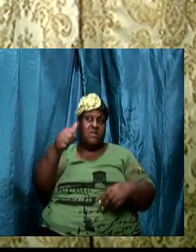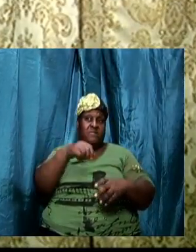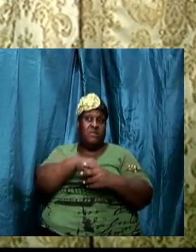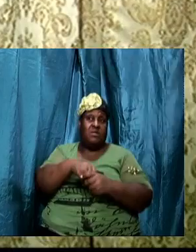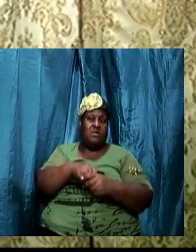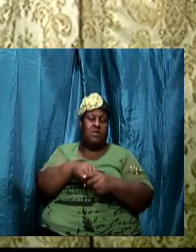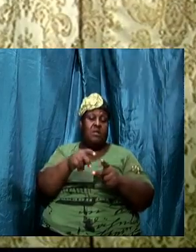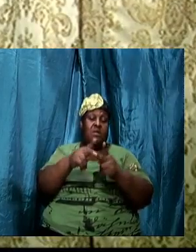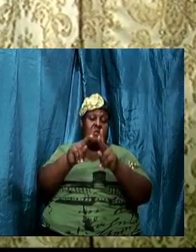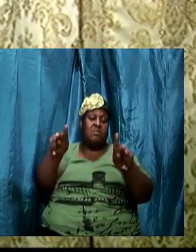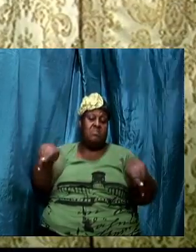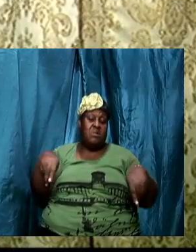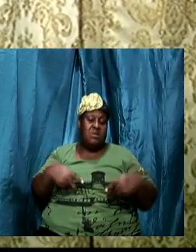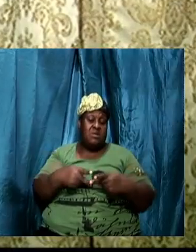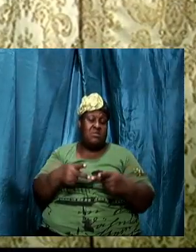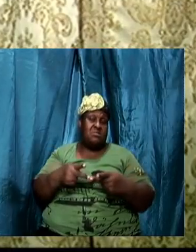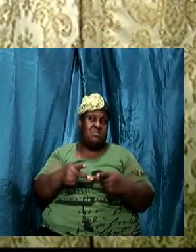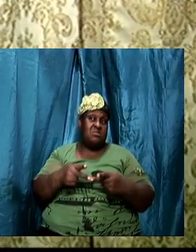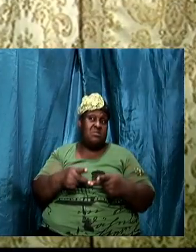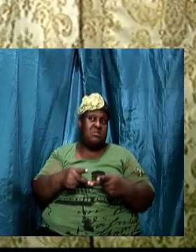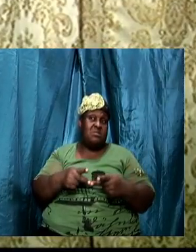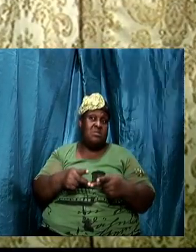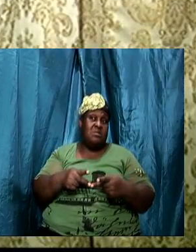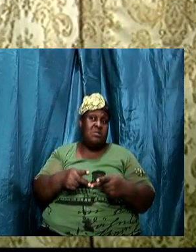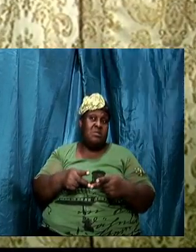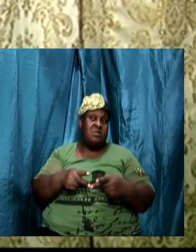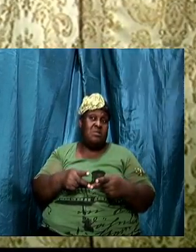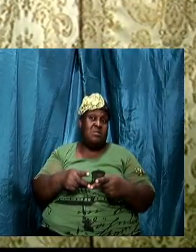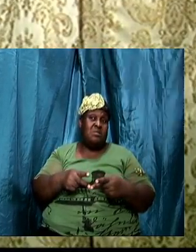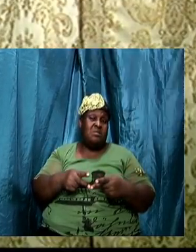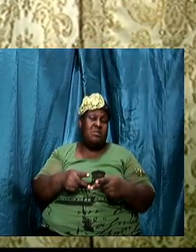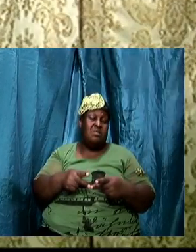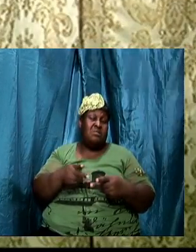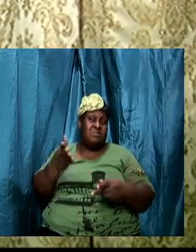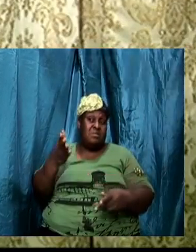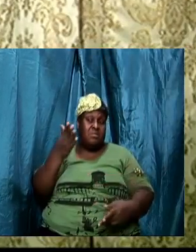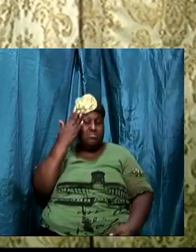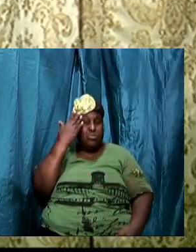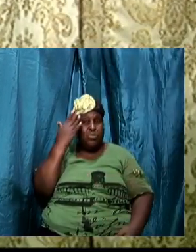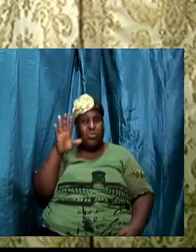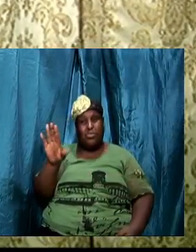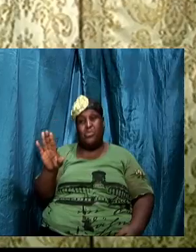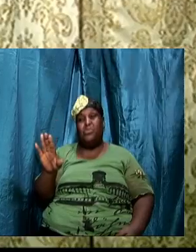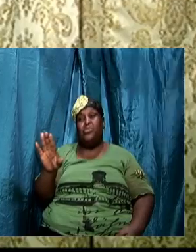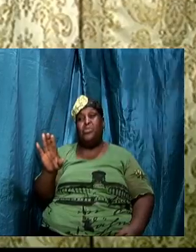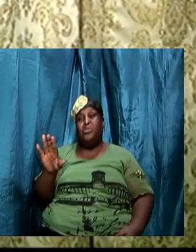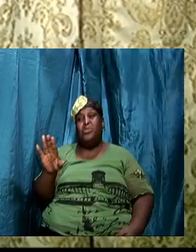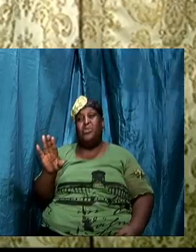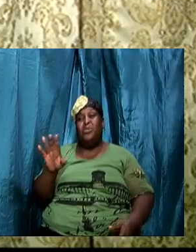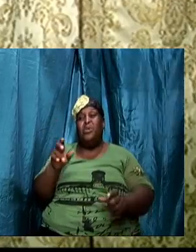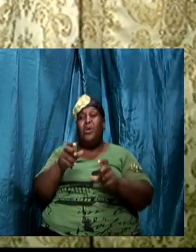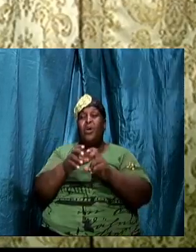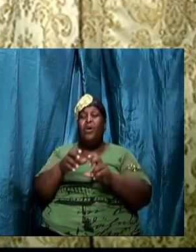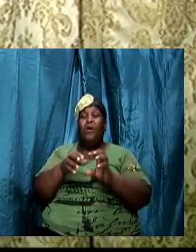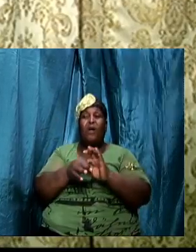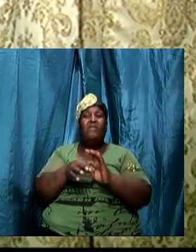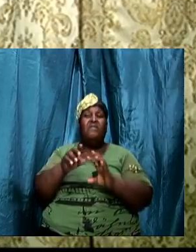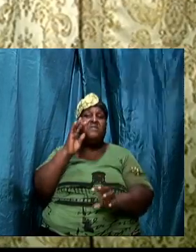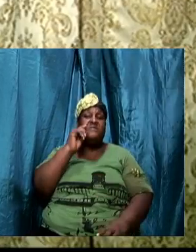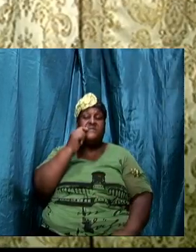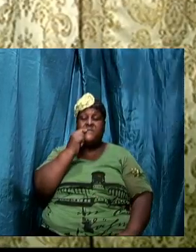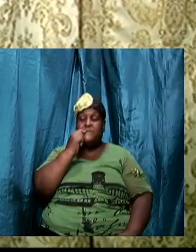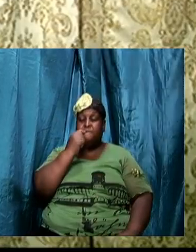place where they are unaware of the serious